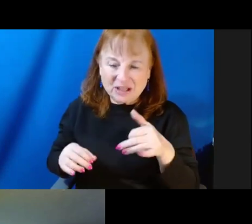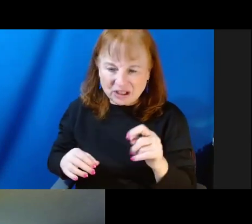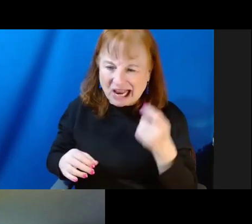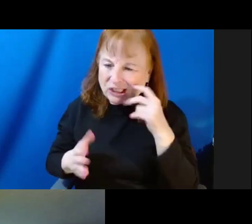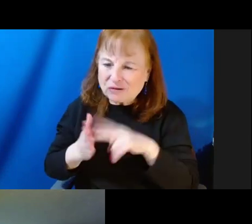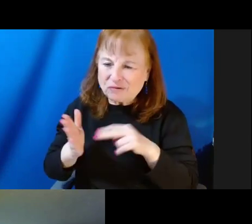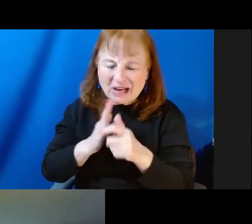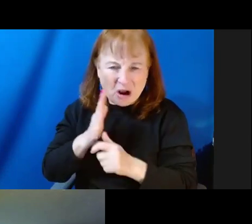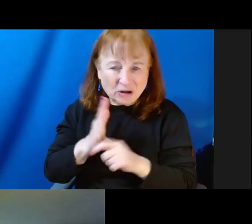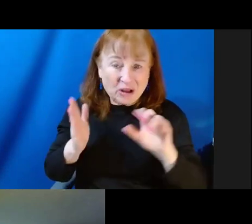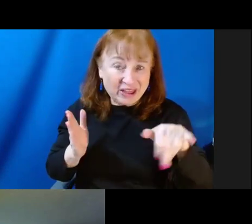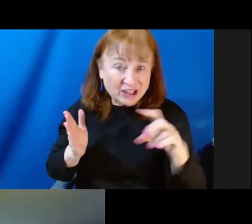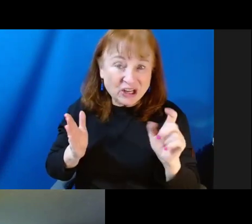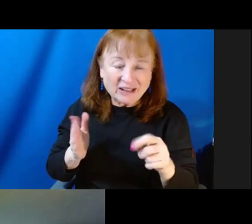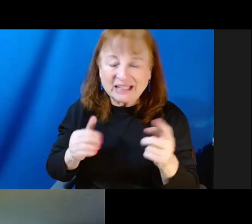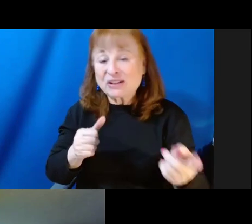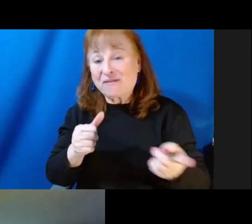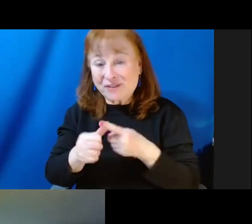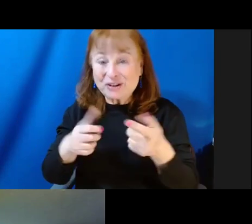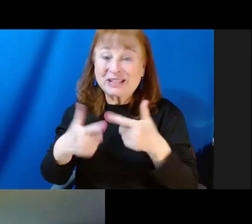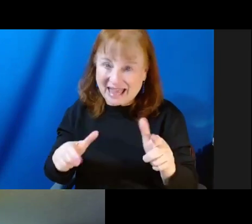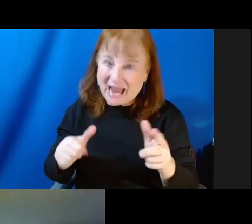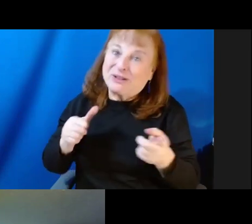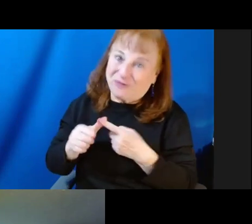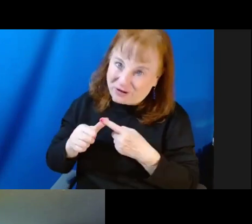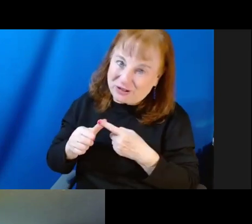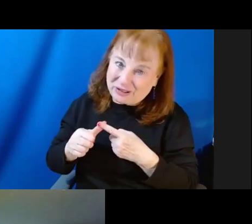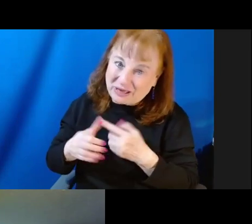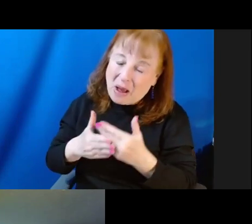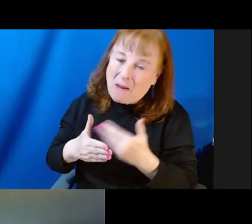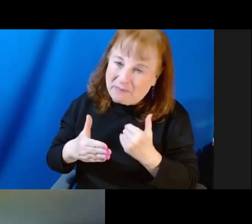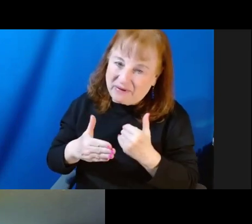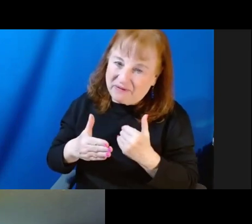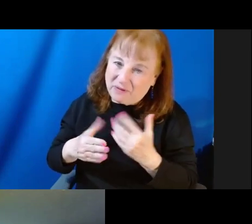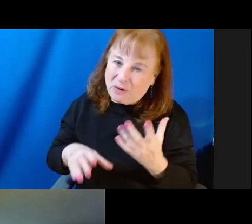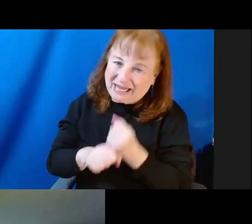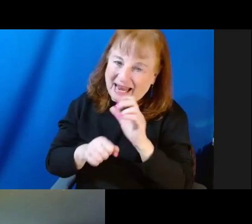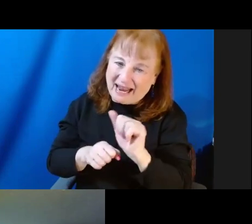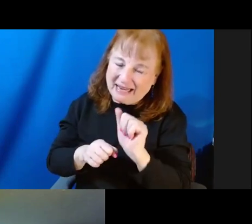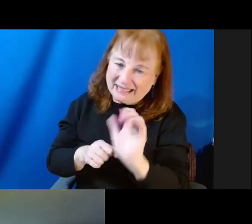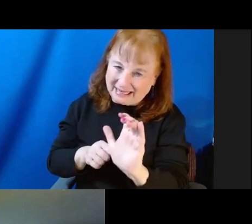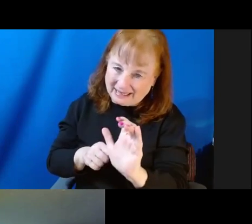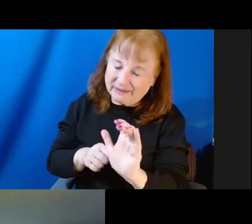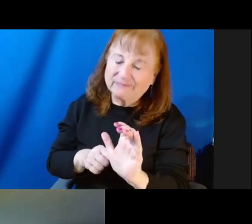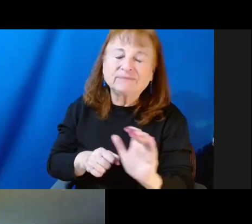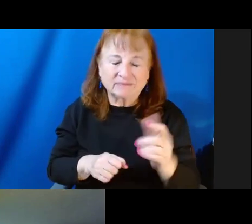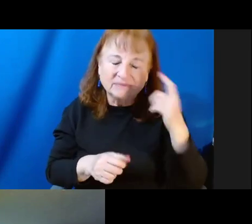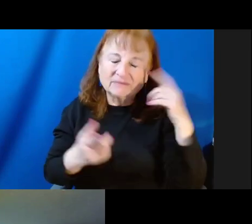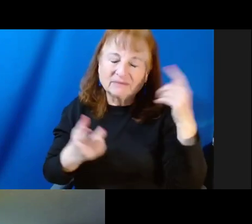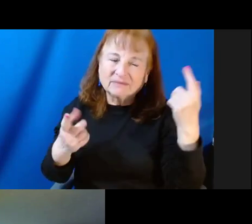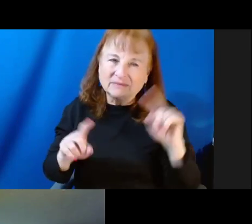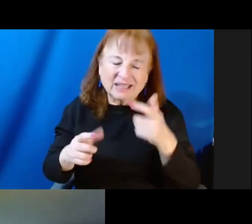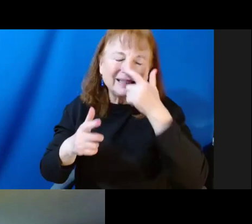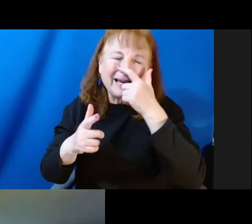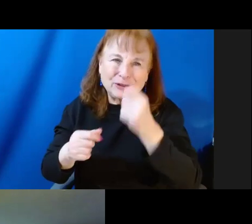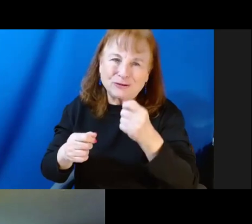an article that a child needs a first language first before getting AAC. Yeah, I think it is such an